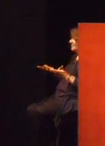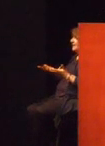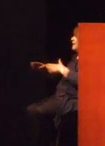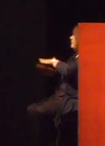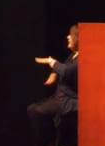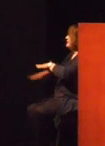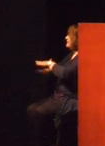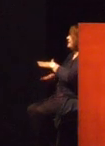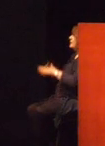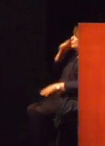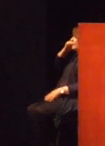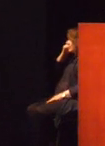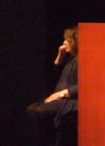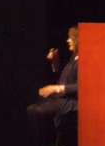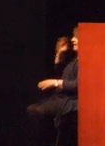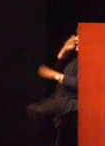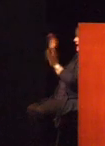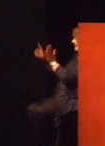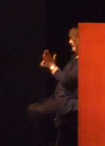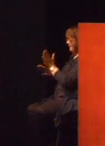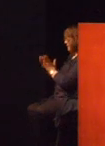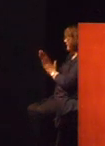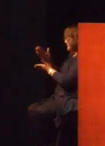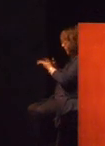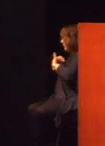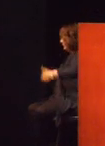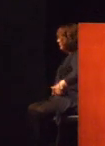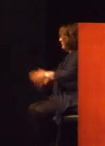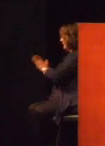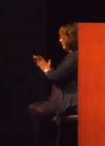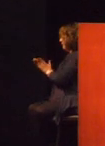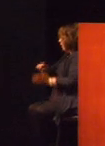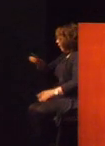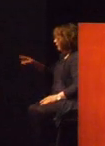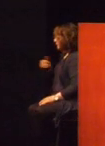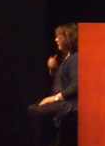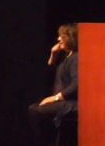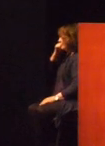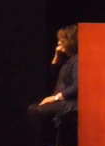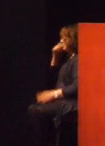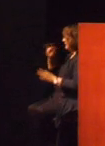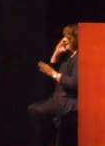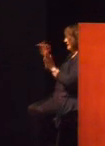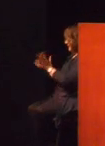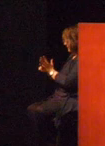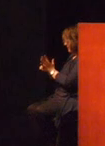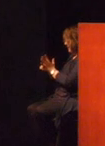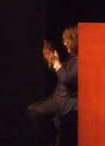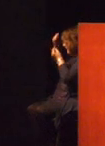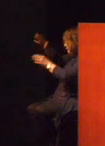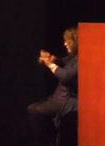identity development is part of human development, and each of us has a racial identity that informs the way that we